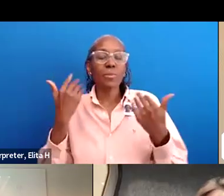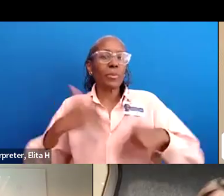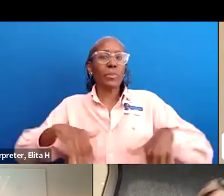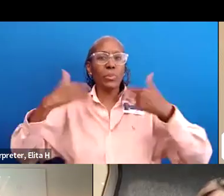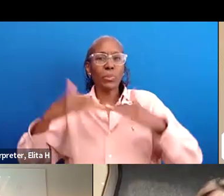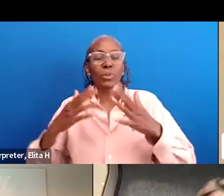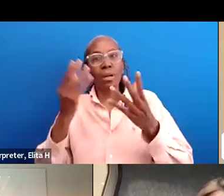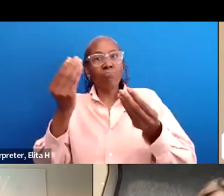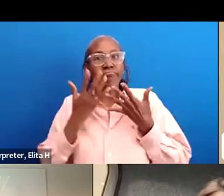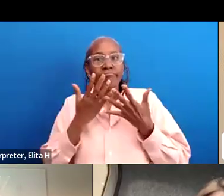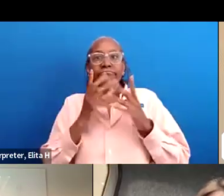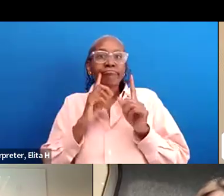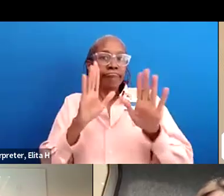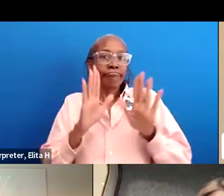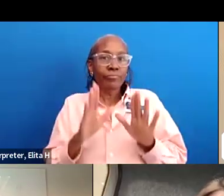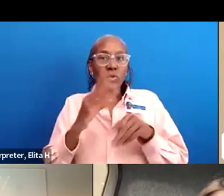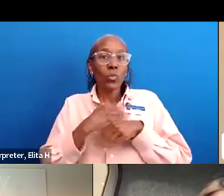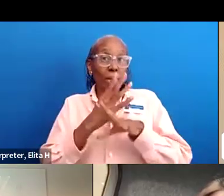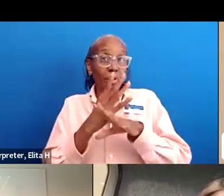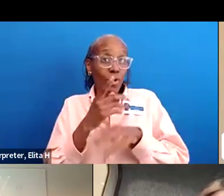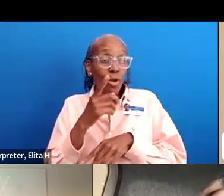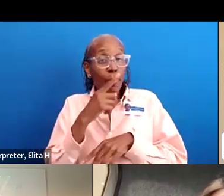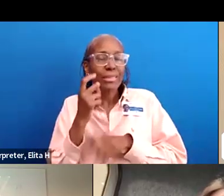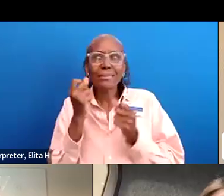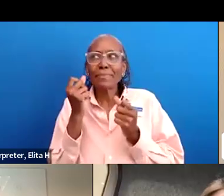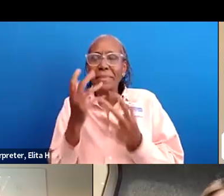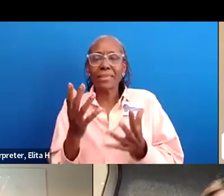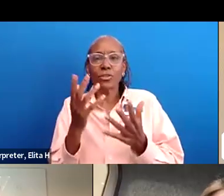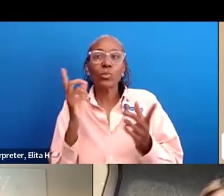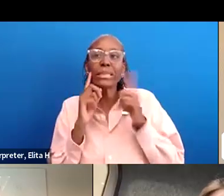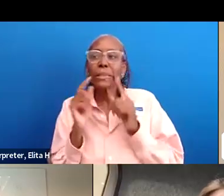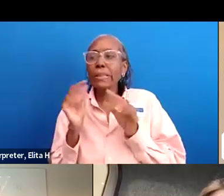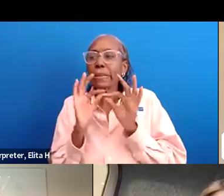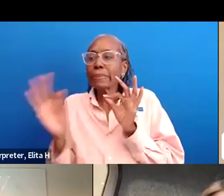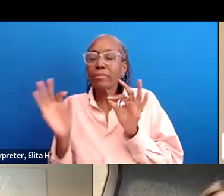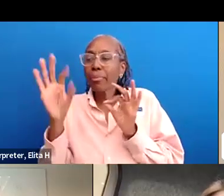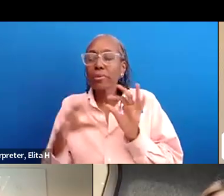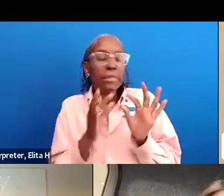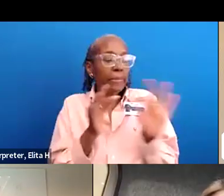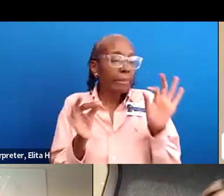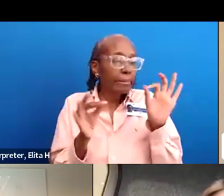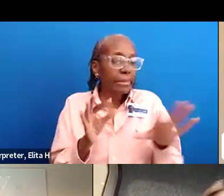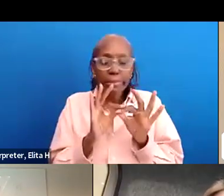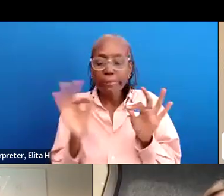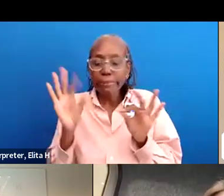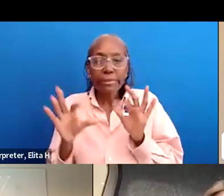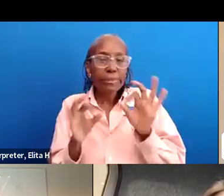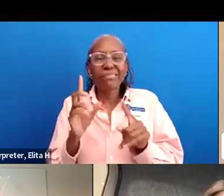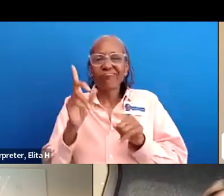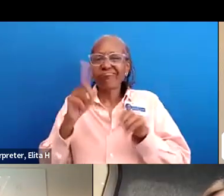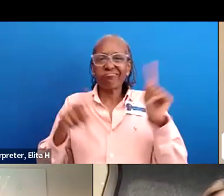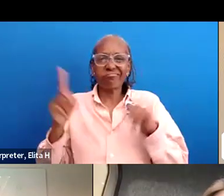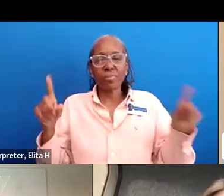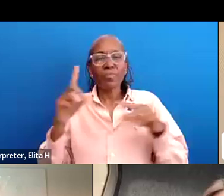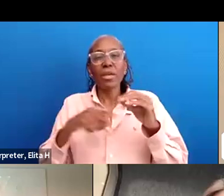most informative webinar because, you know, there's so much. We hear little blurbs on TV. We hear all these